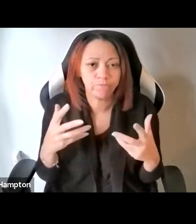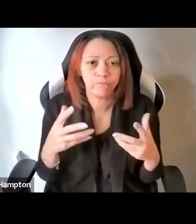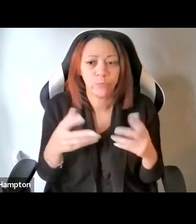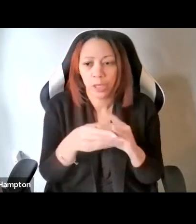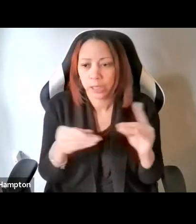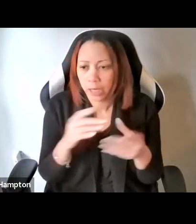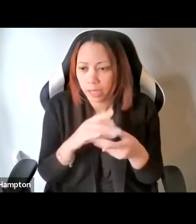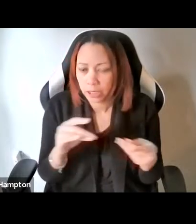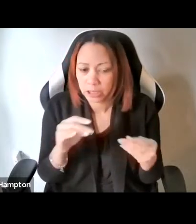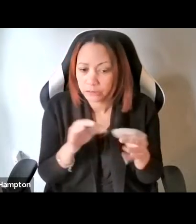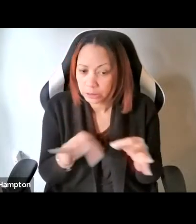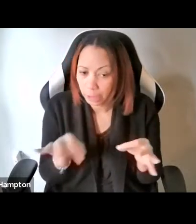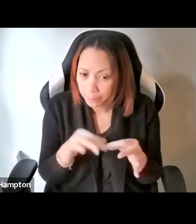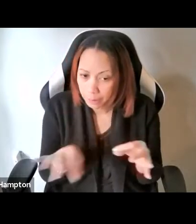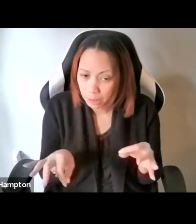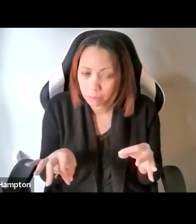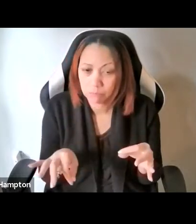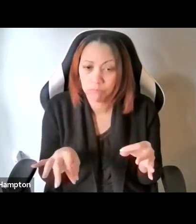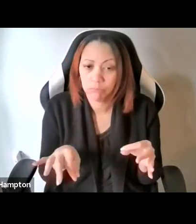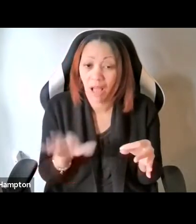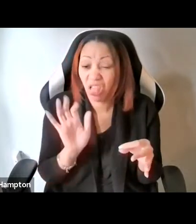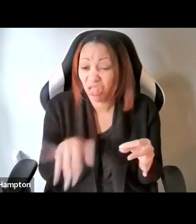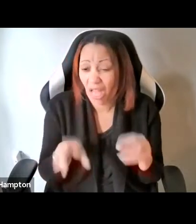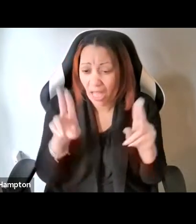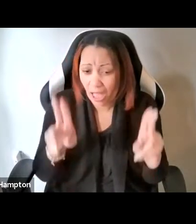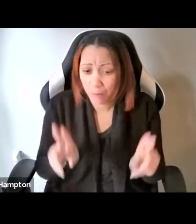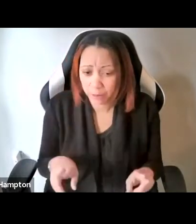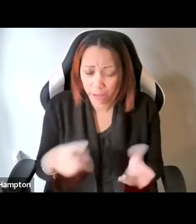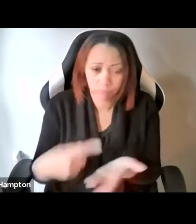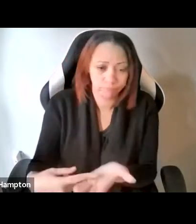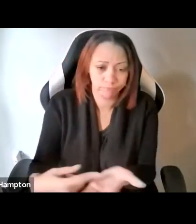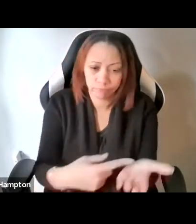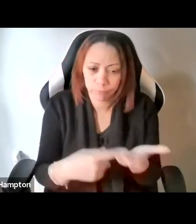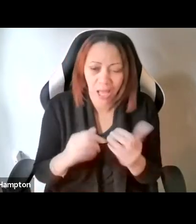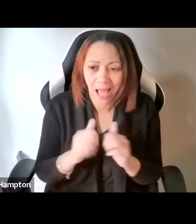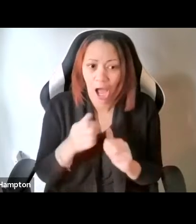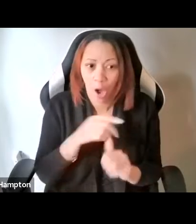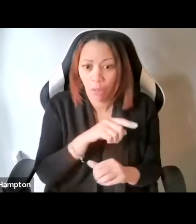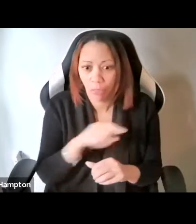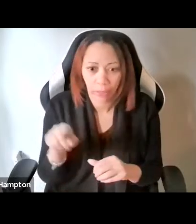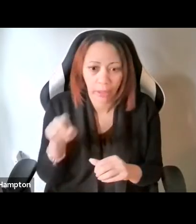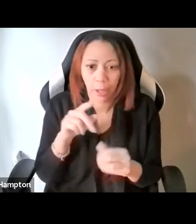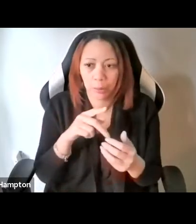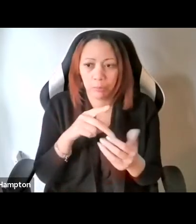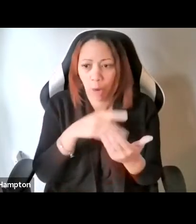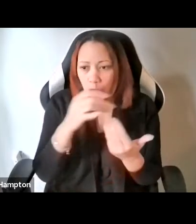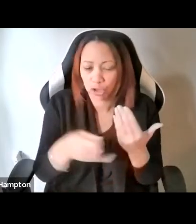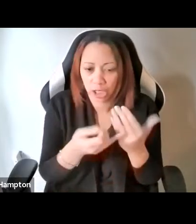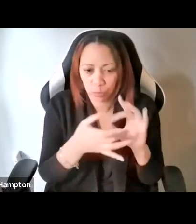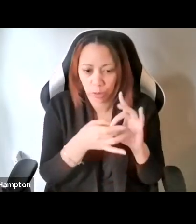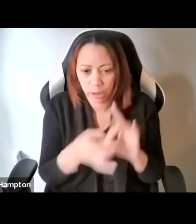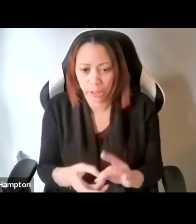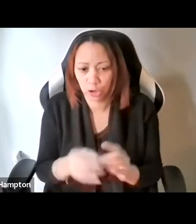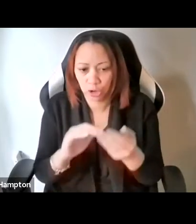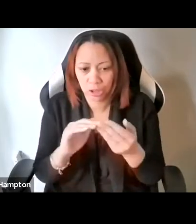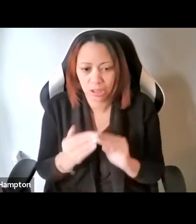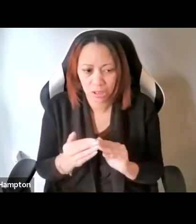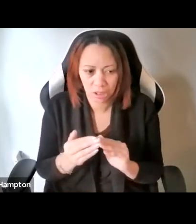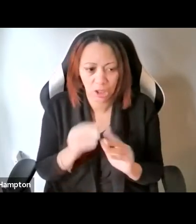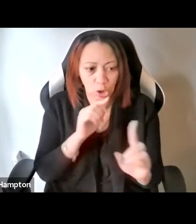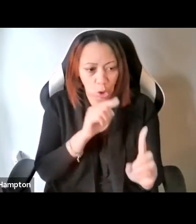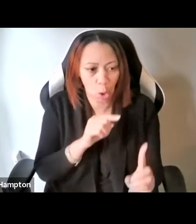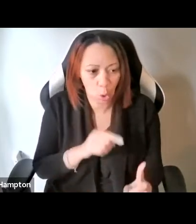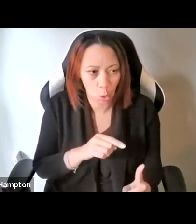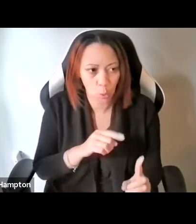statement, where the applicant talks about how their project relates to the city's goals and